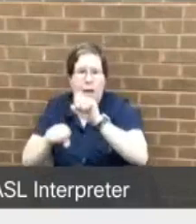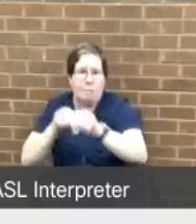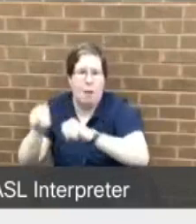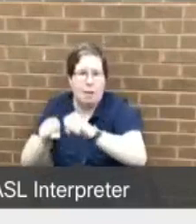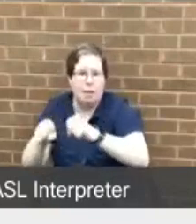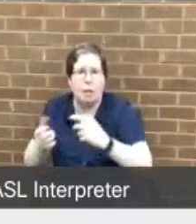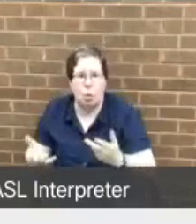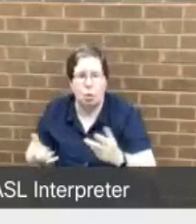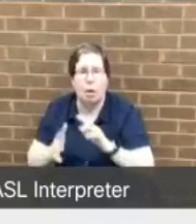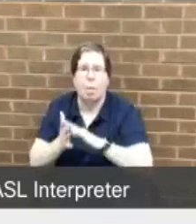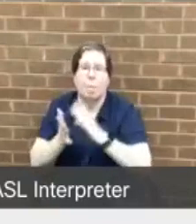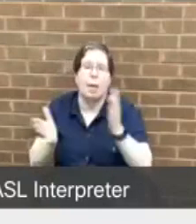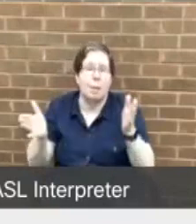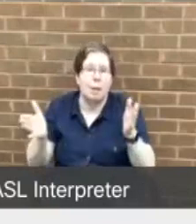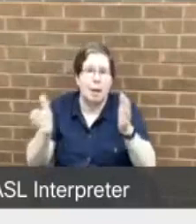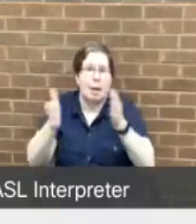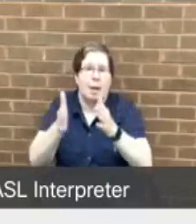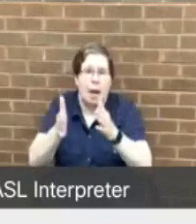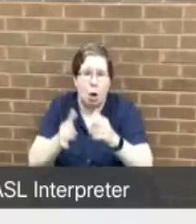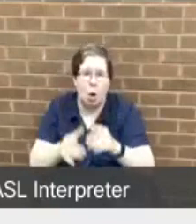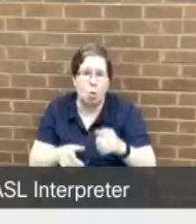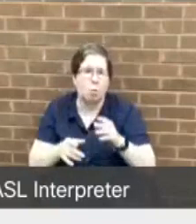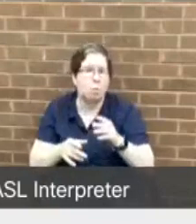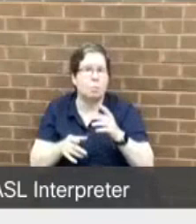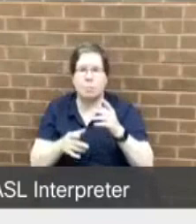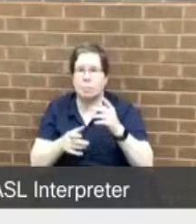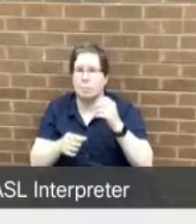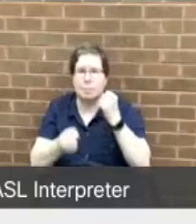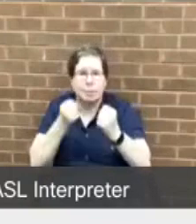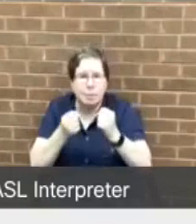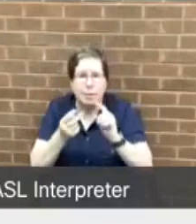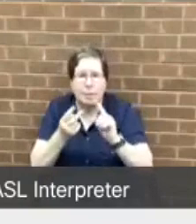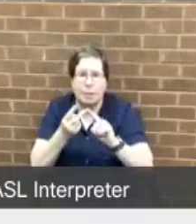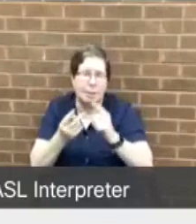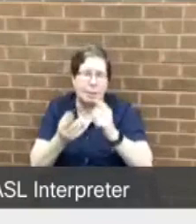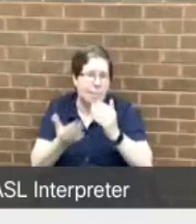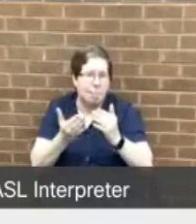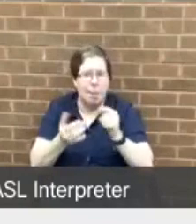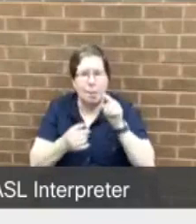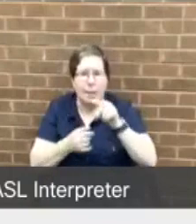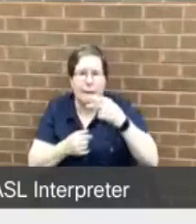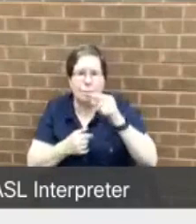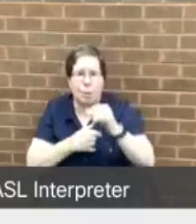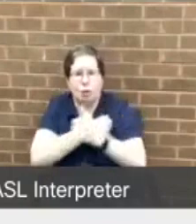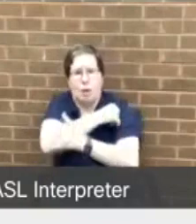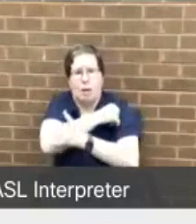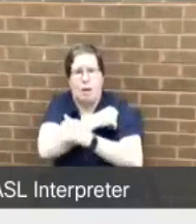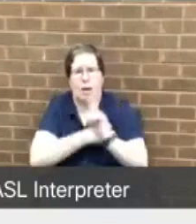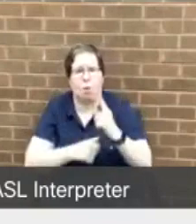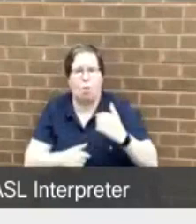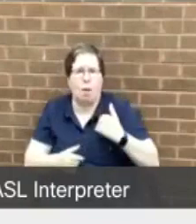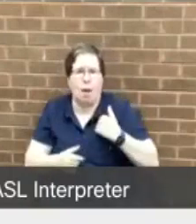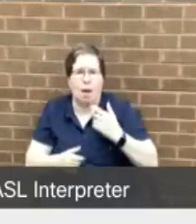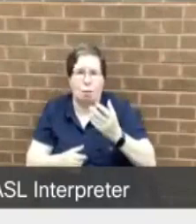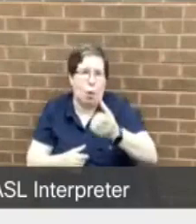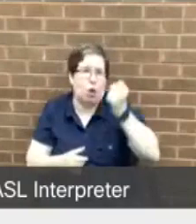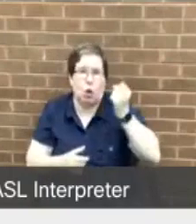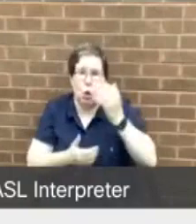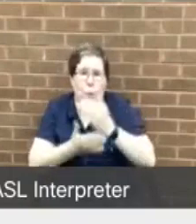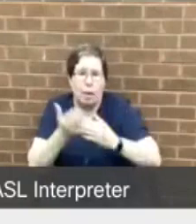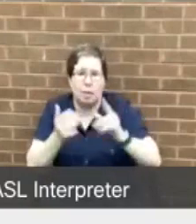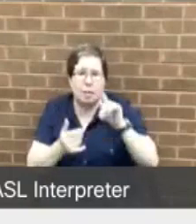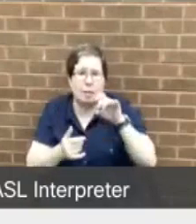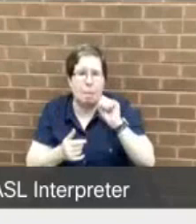that means narrowing lanes. Sometimes that means, like we're working down in Prince George's County, where we took away some